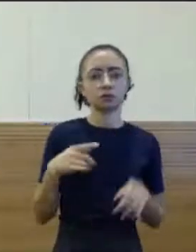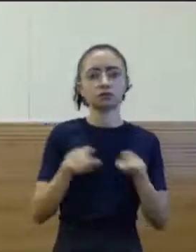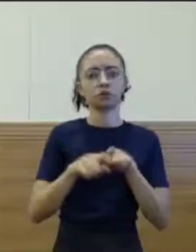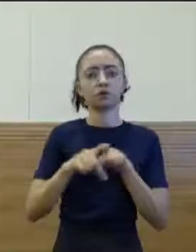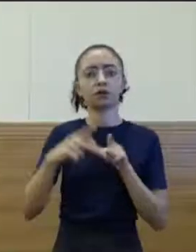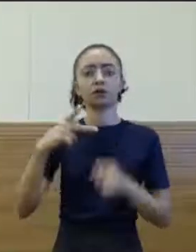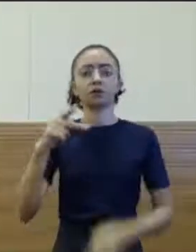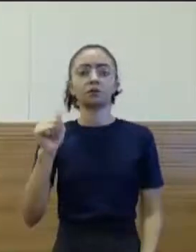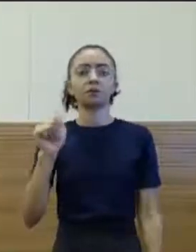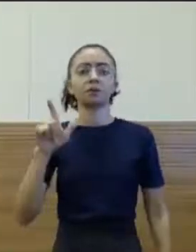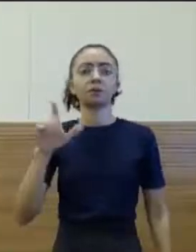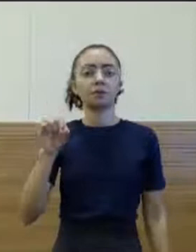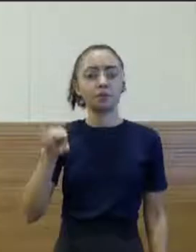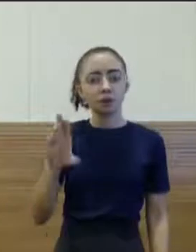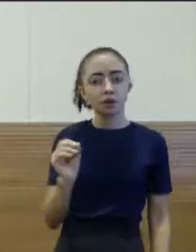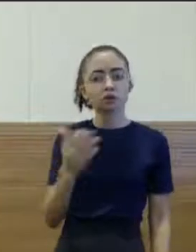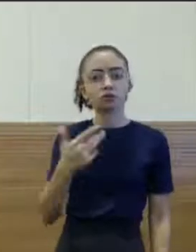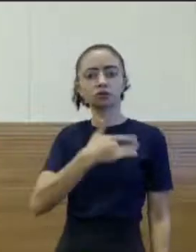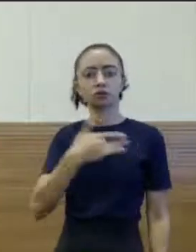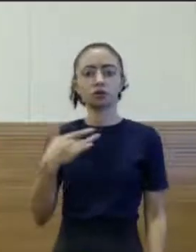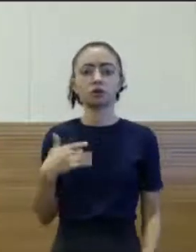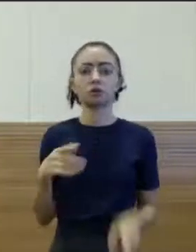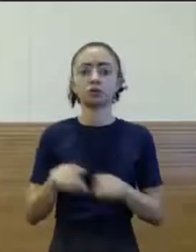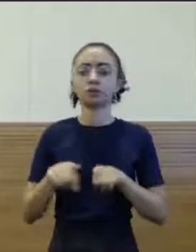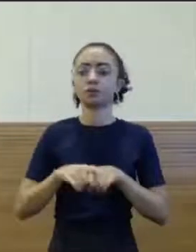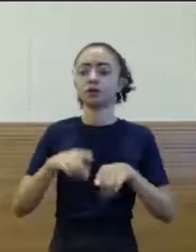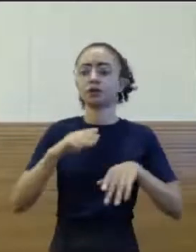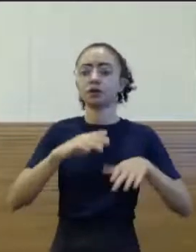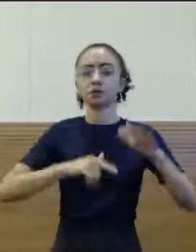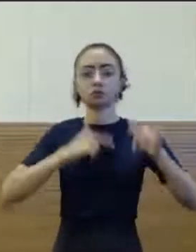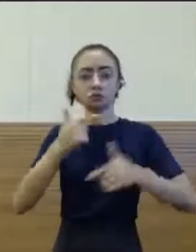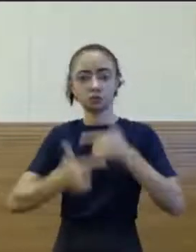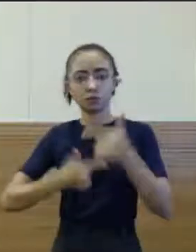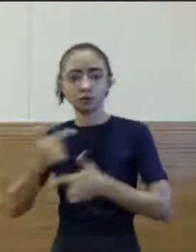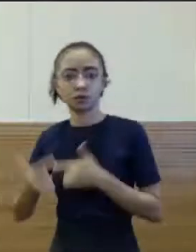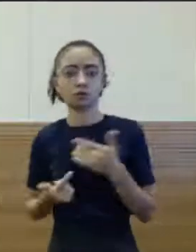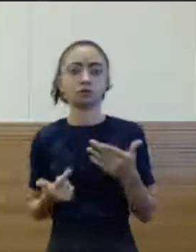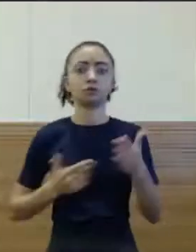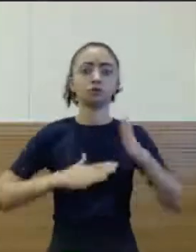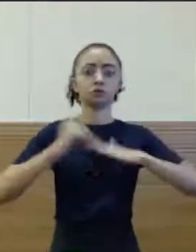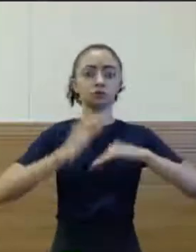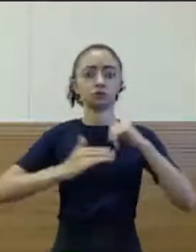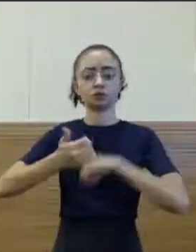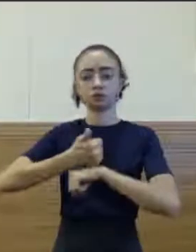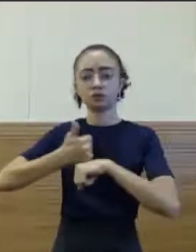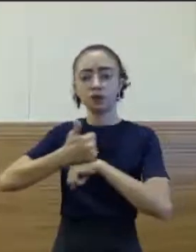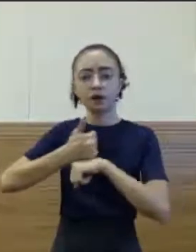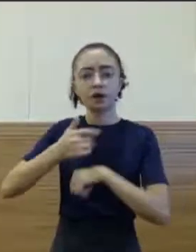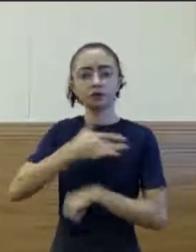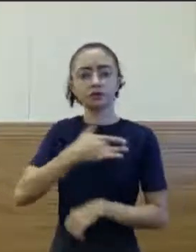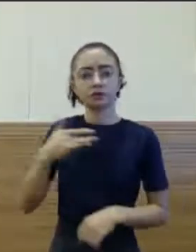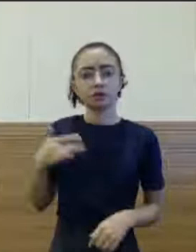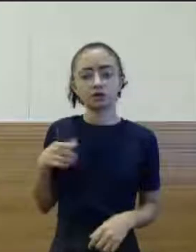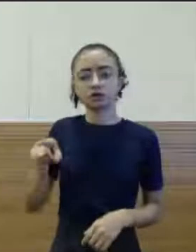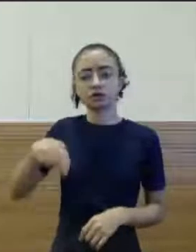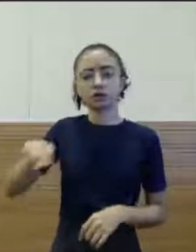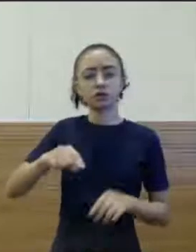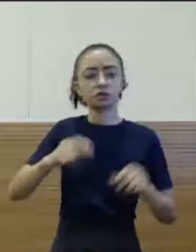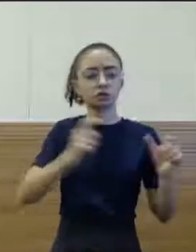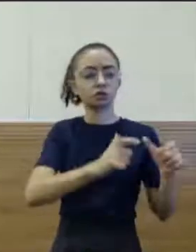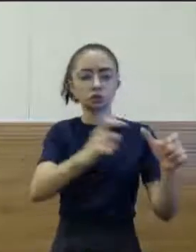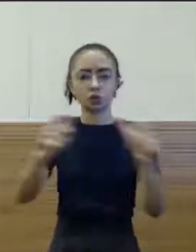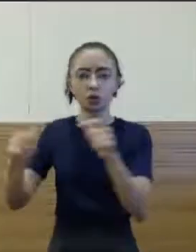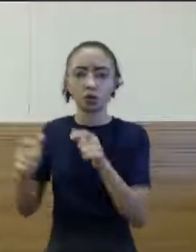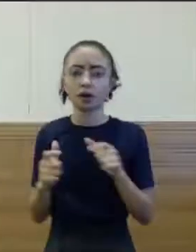and, and reinforcing the capabilities of the actors in health so that in